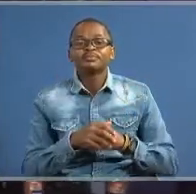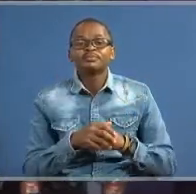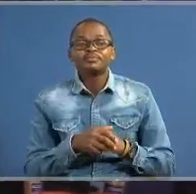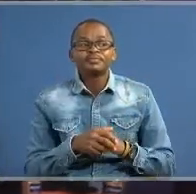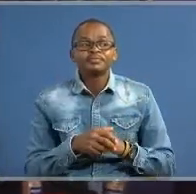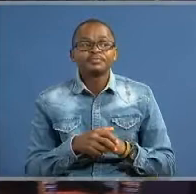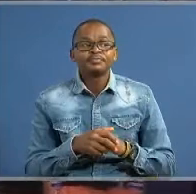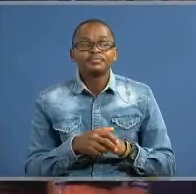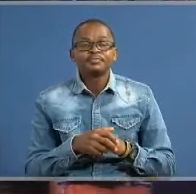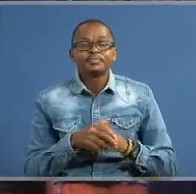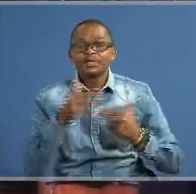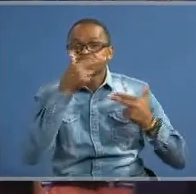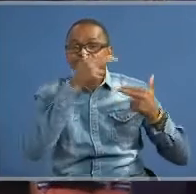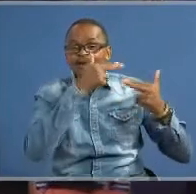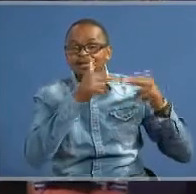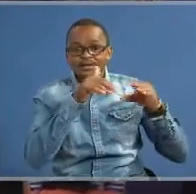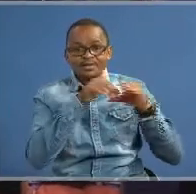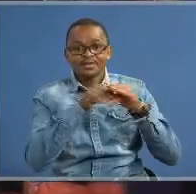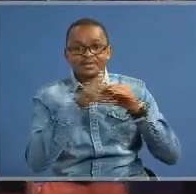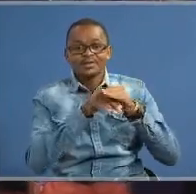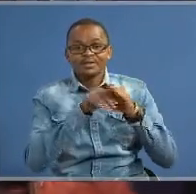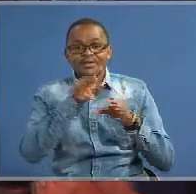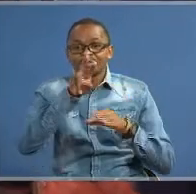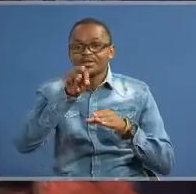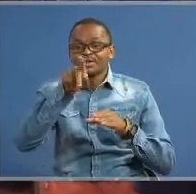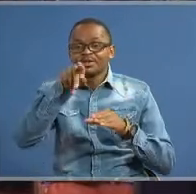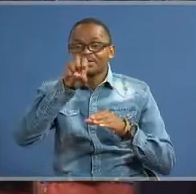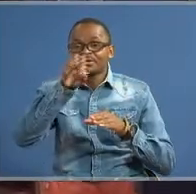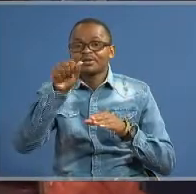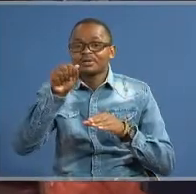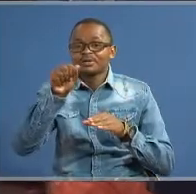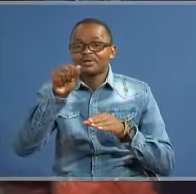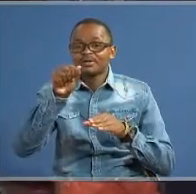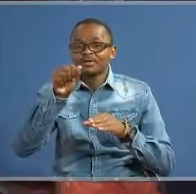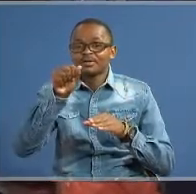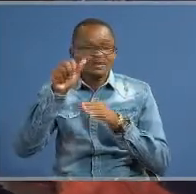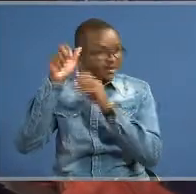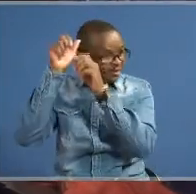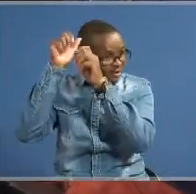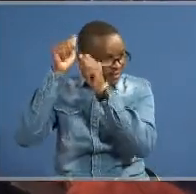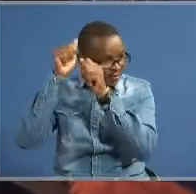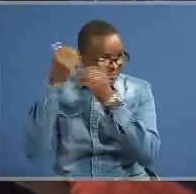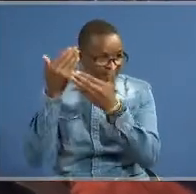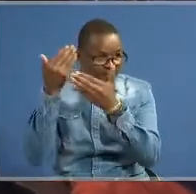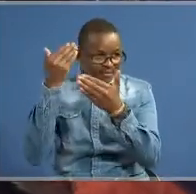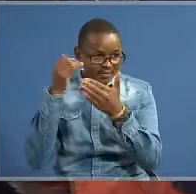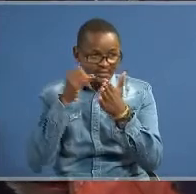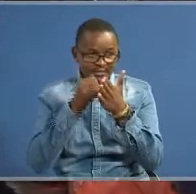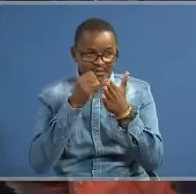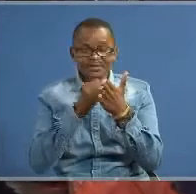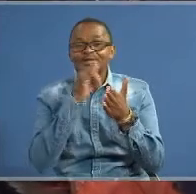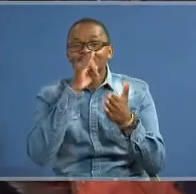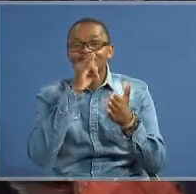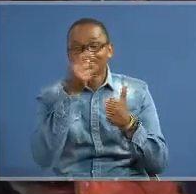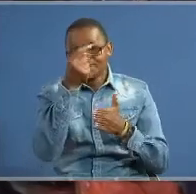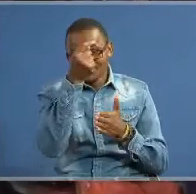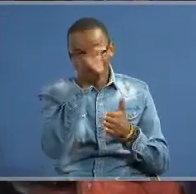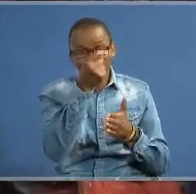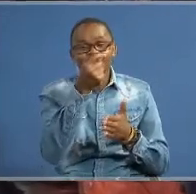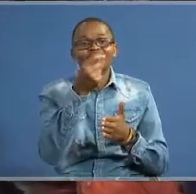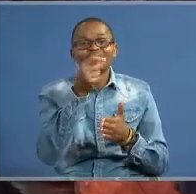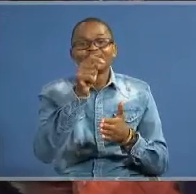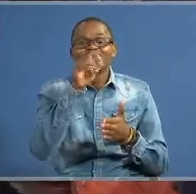From hoteliers to cloth linings to M-Pesa shops to saloon just behind me, it seems that small and